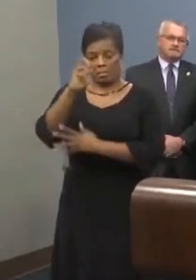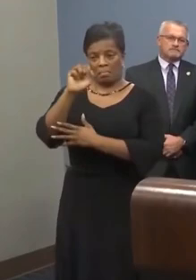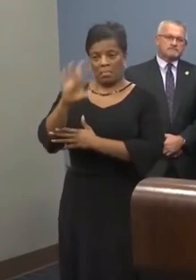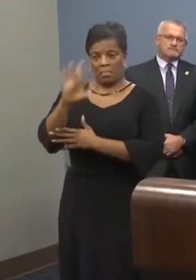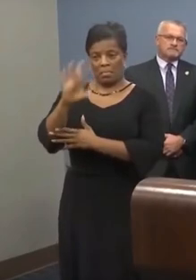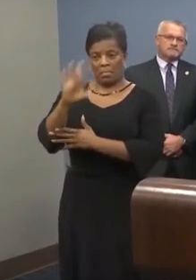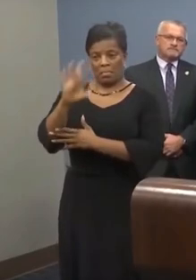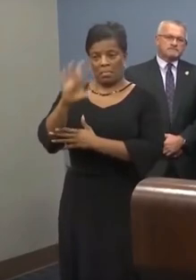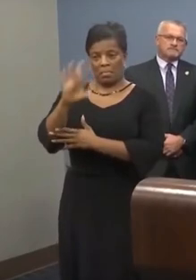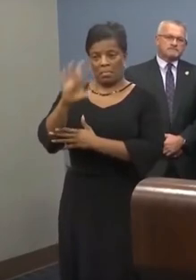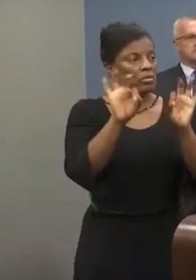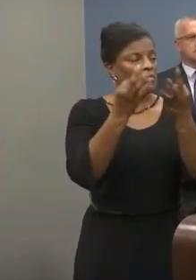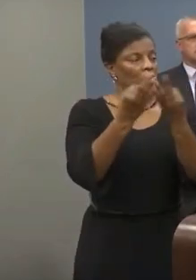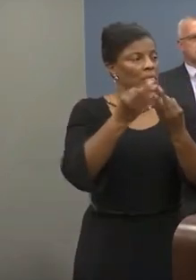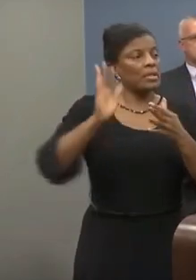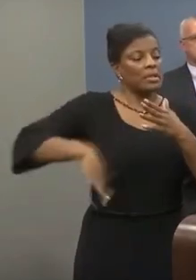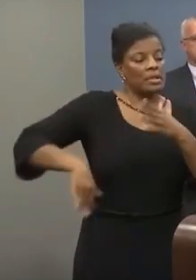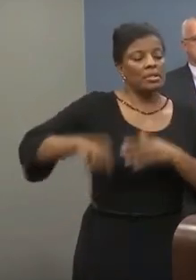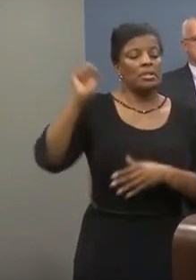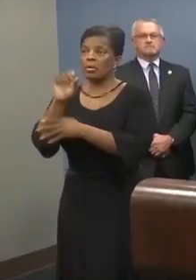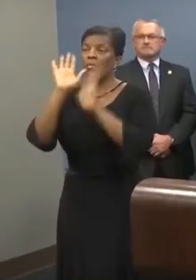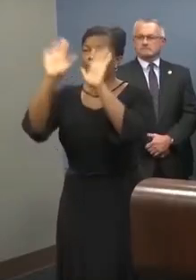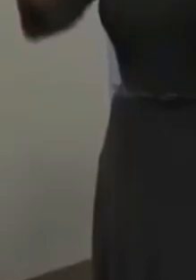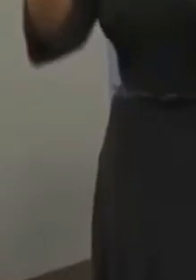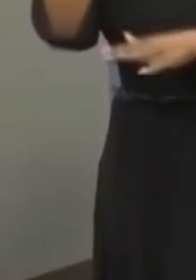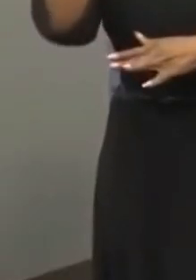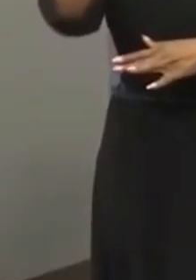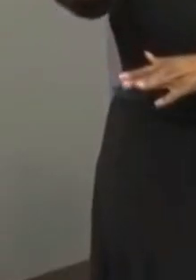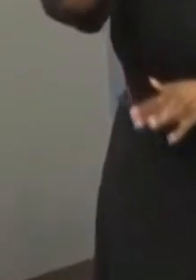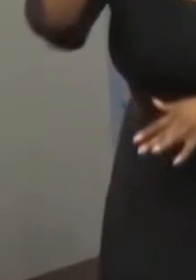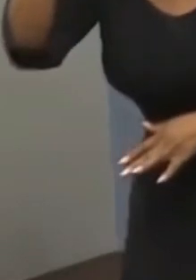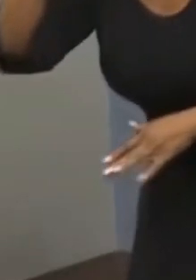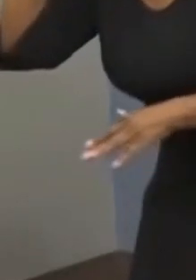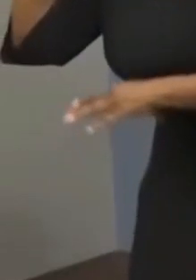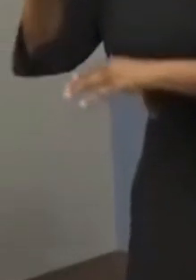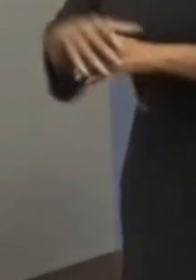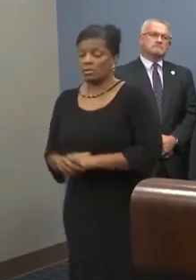my... you know, 51... Hold up! Yes, I talked to my...